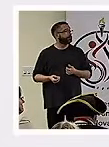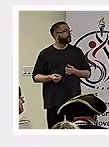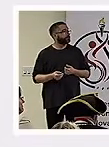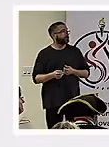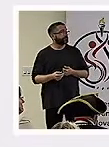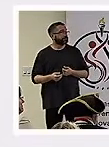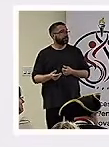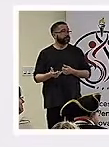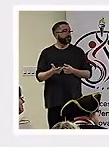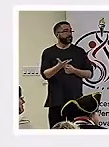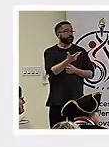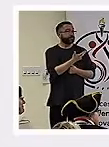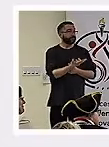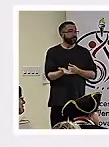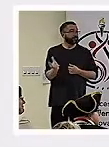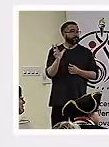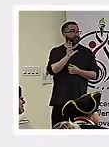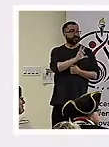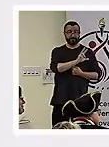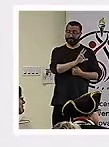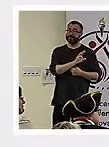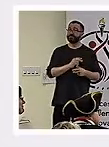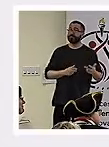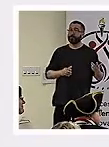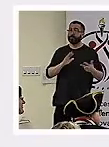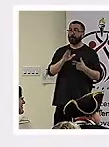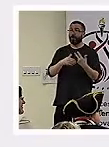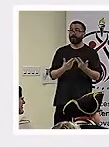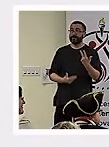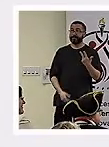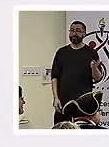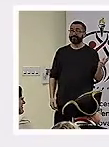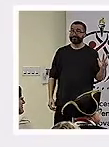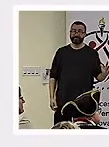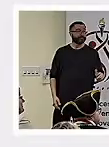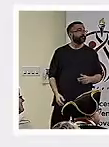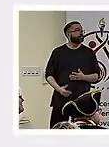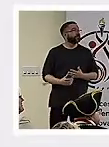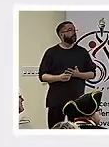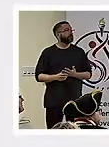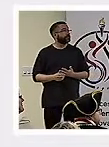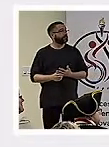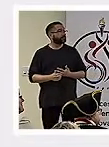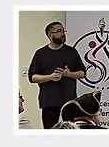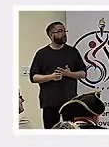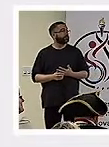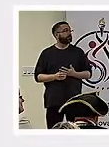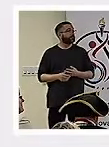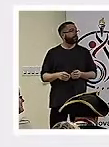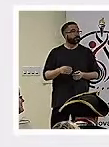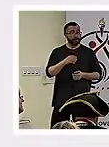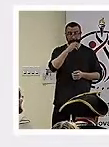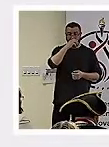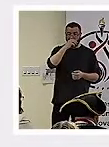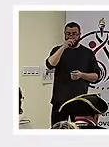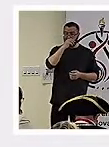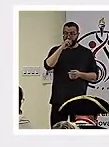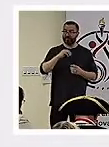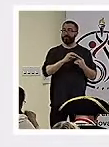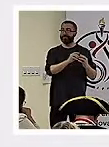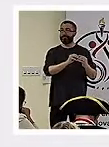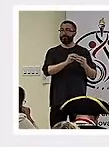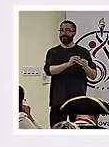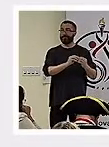Are all 3 of you coming to the stage? Okay. I see there's a bit of a discussion. Do I need that